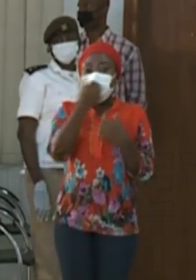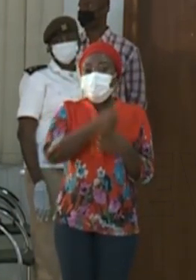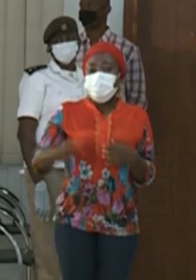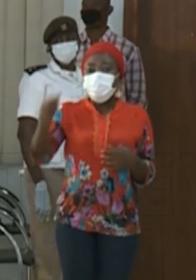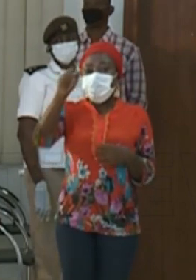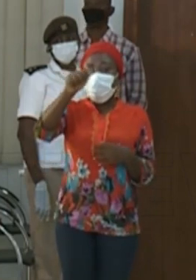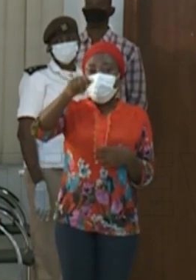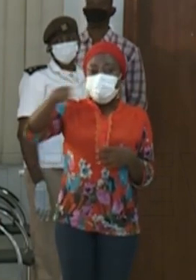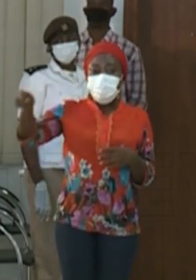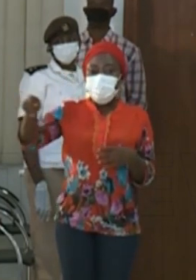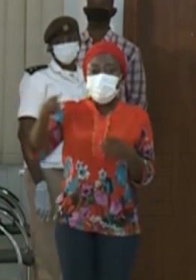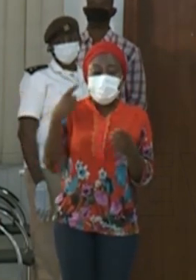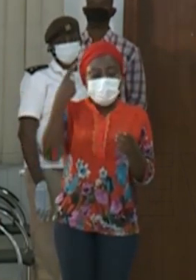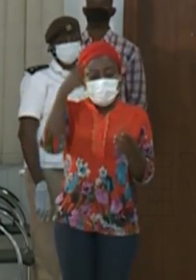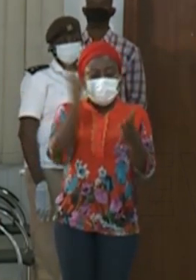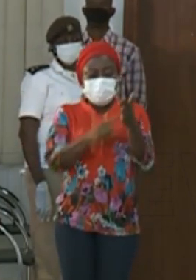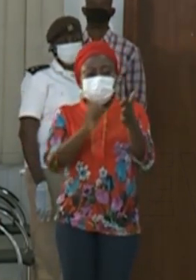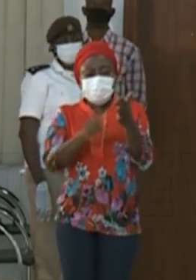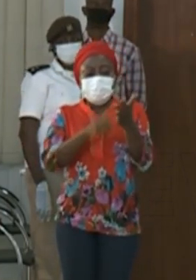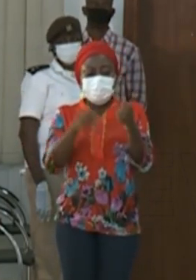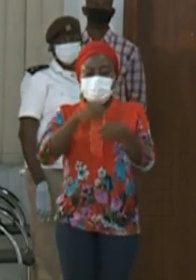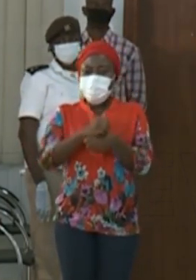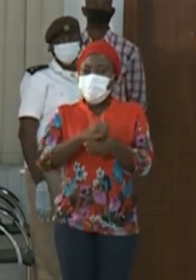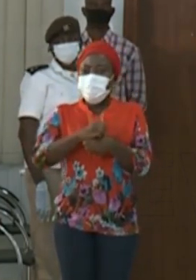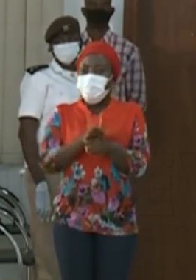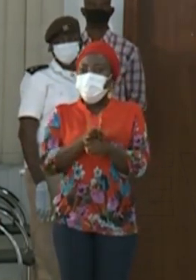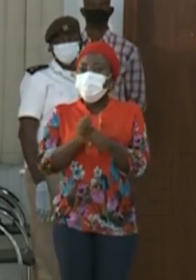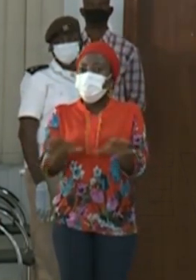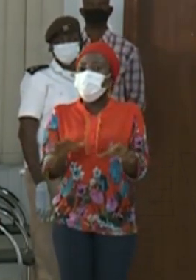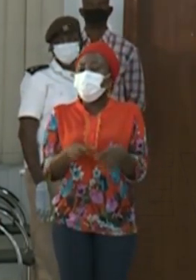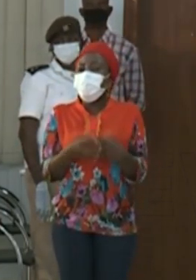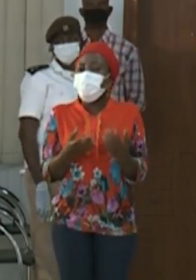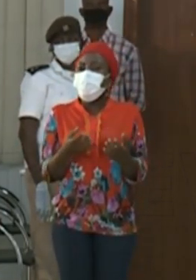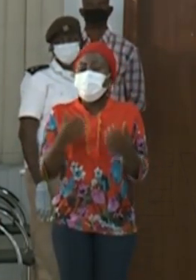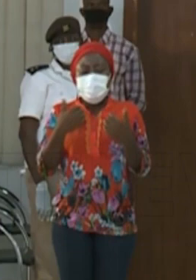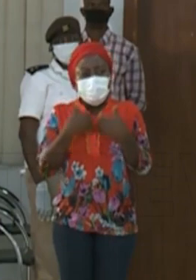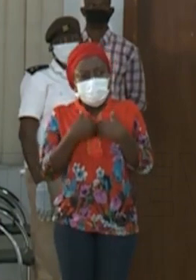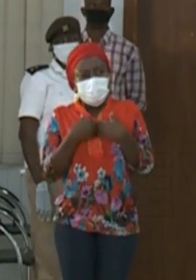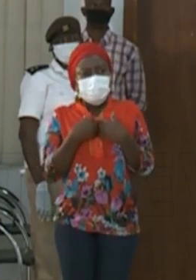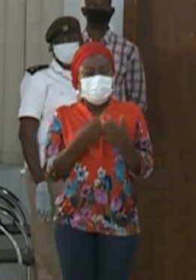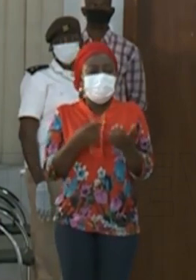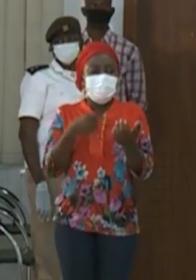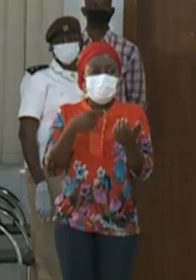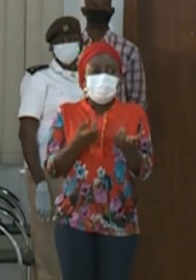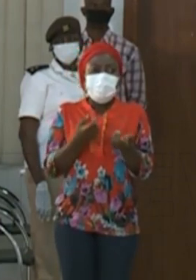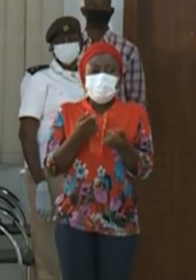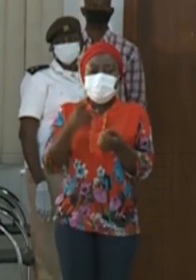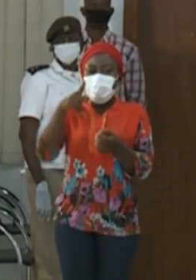checking COVID-19. Has PTF confirmed the authenticity of this